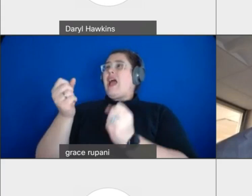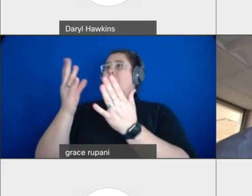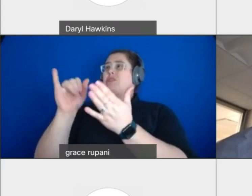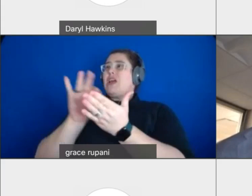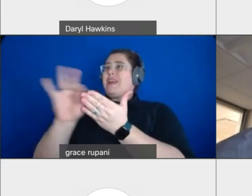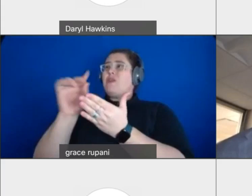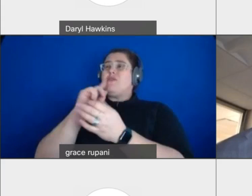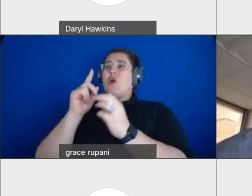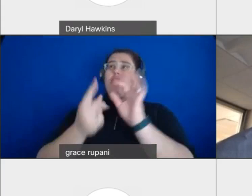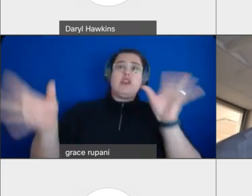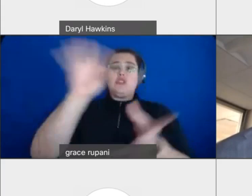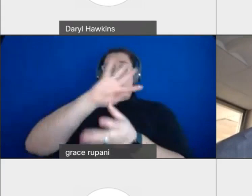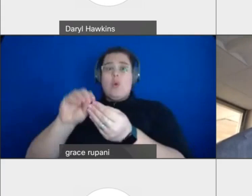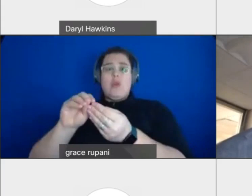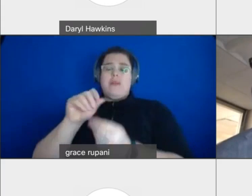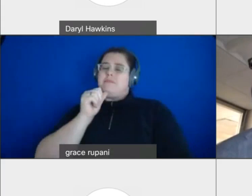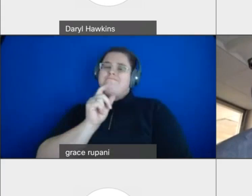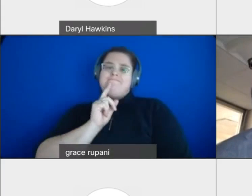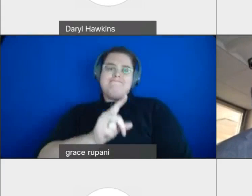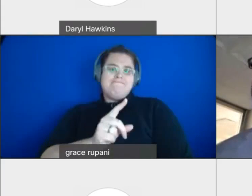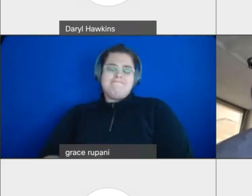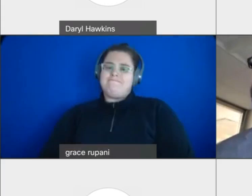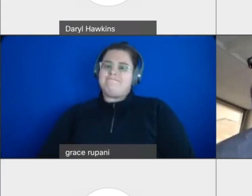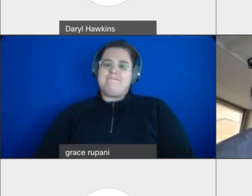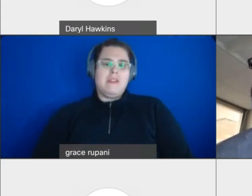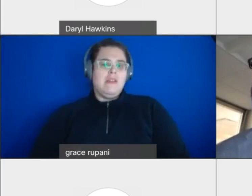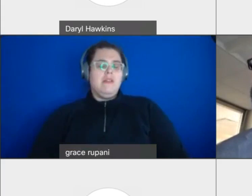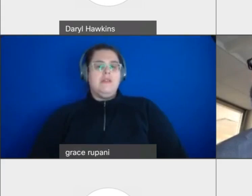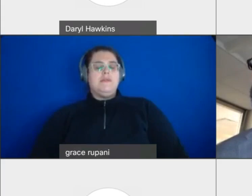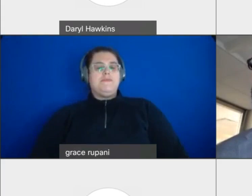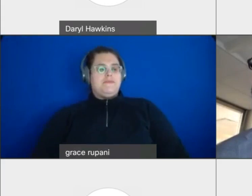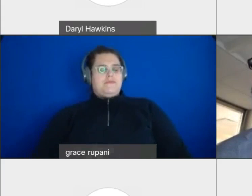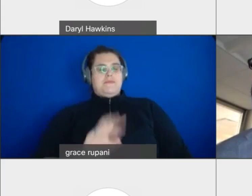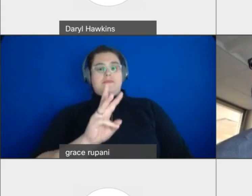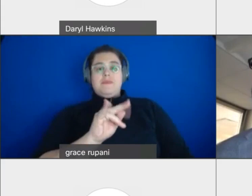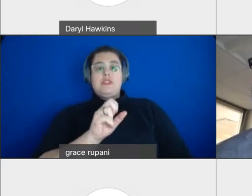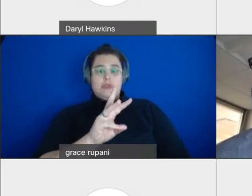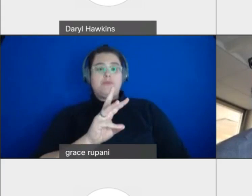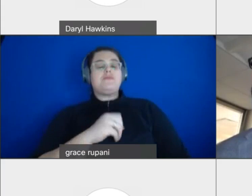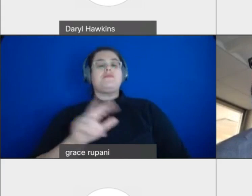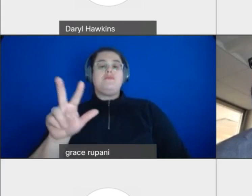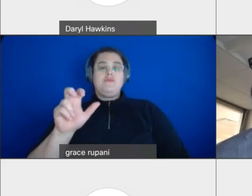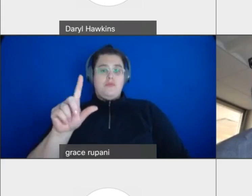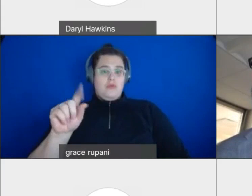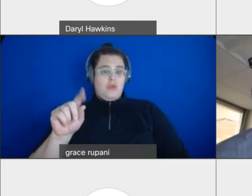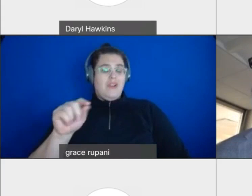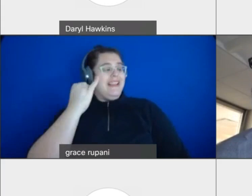be if that number 320 is the actual number, we have